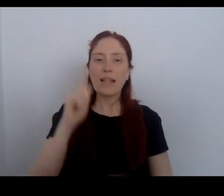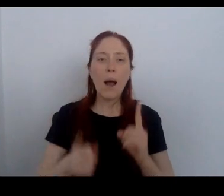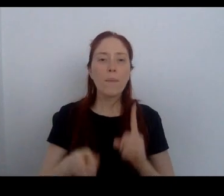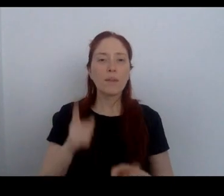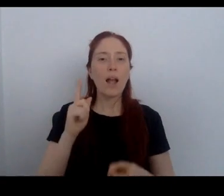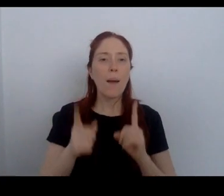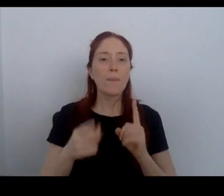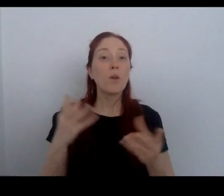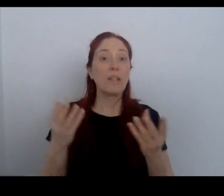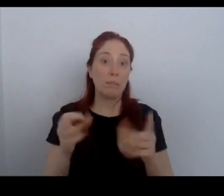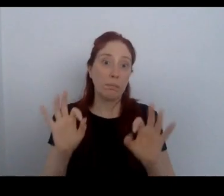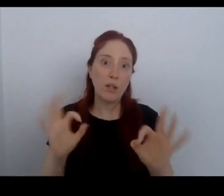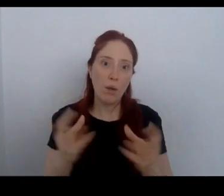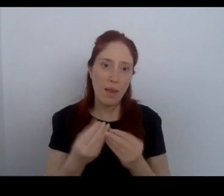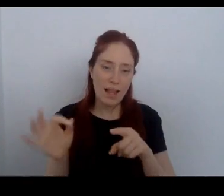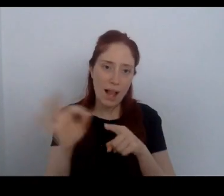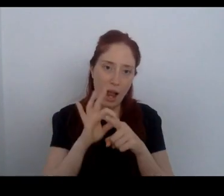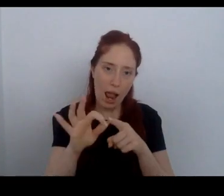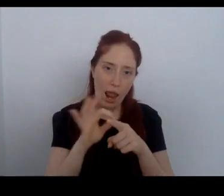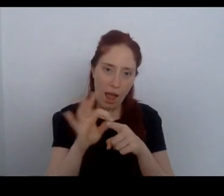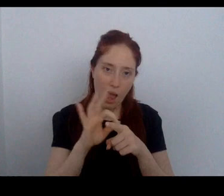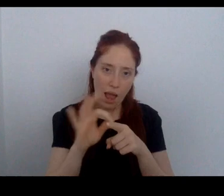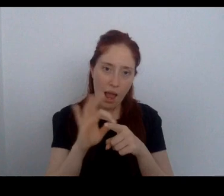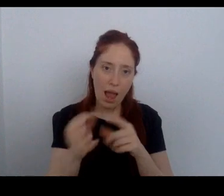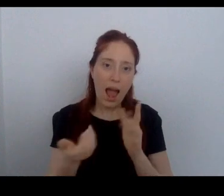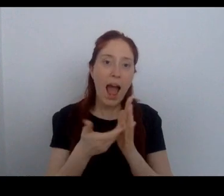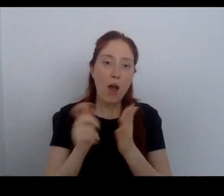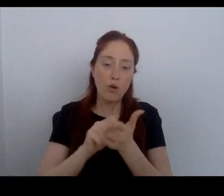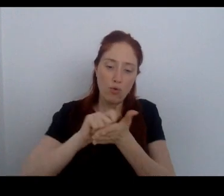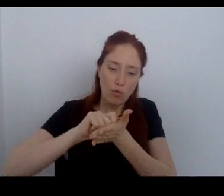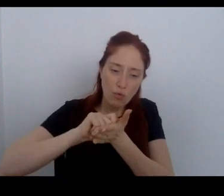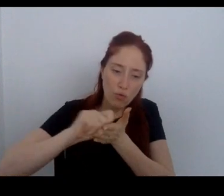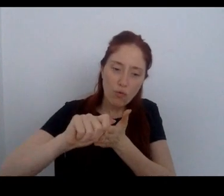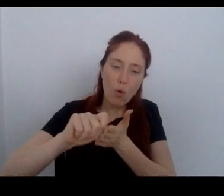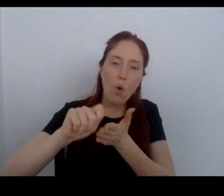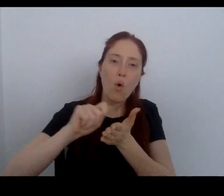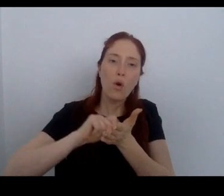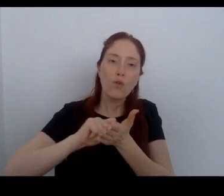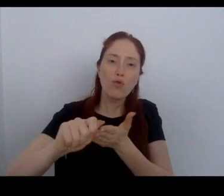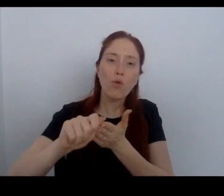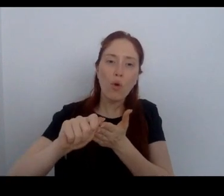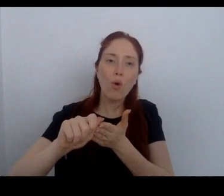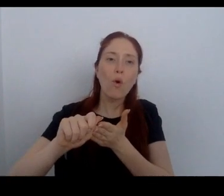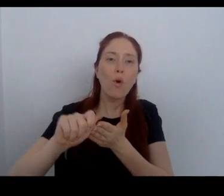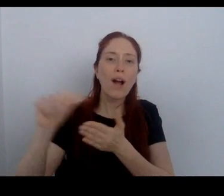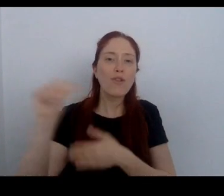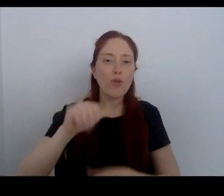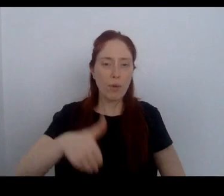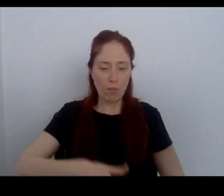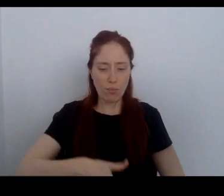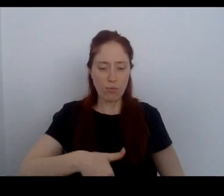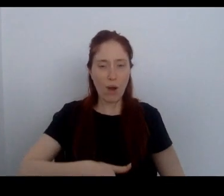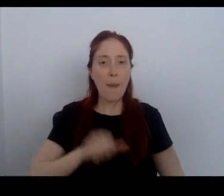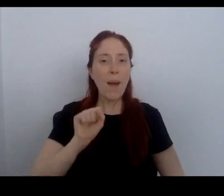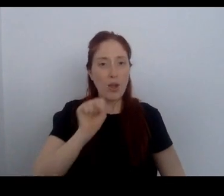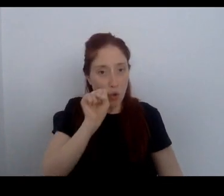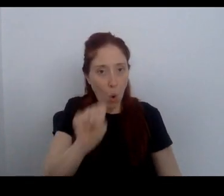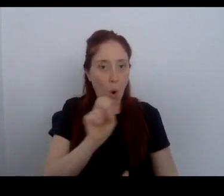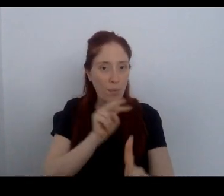colour, is quite intuitive and subjective, instinctive